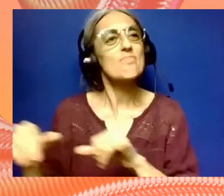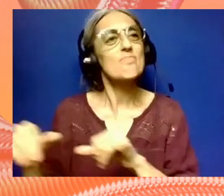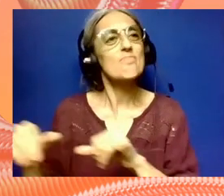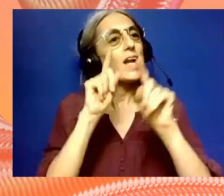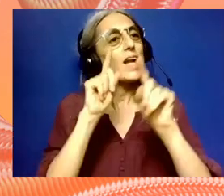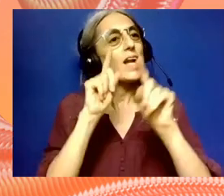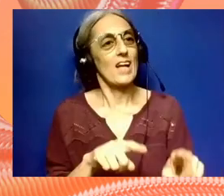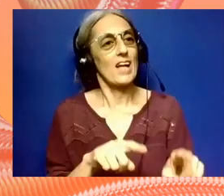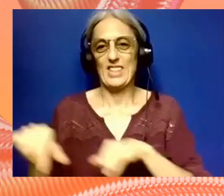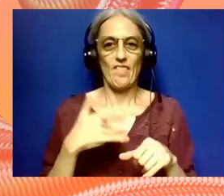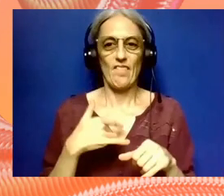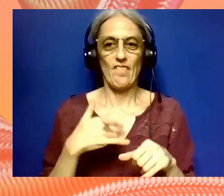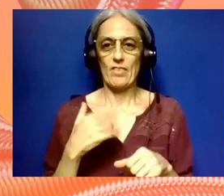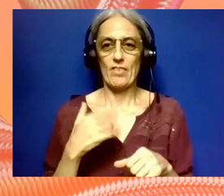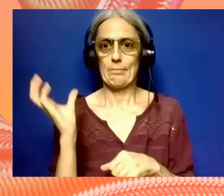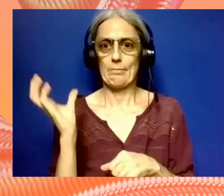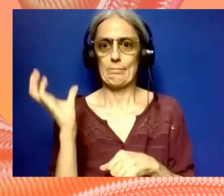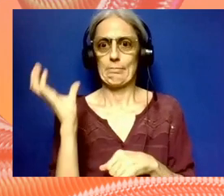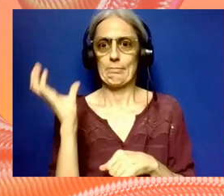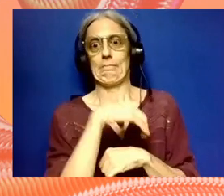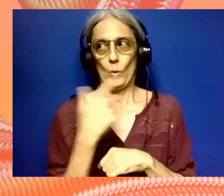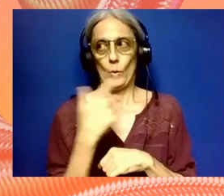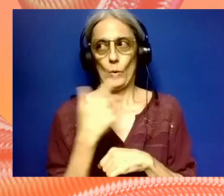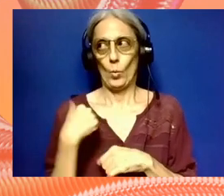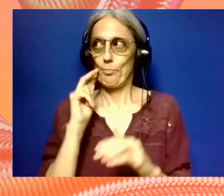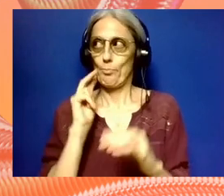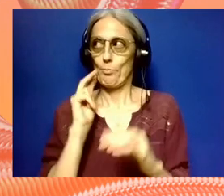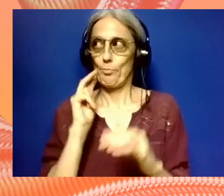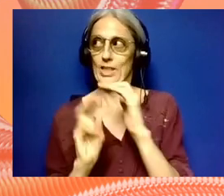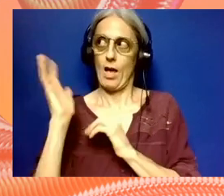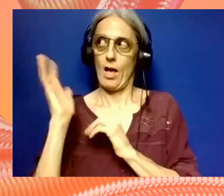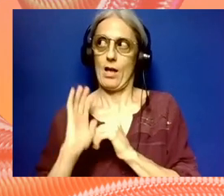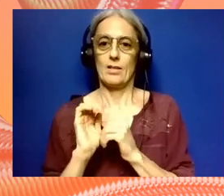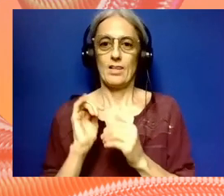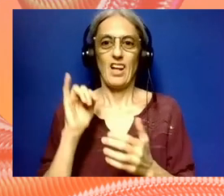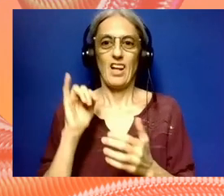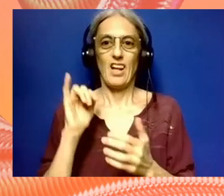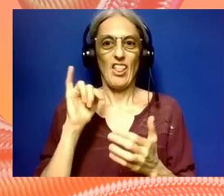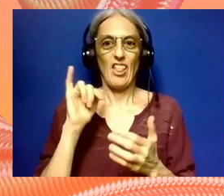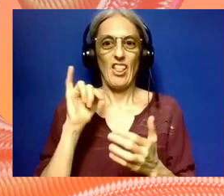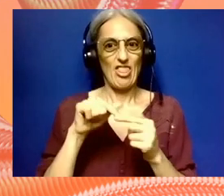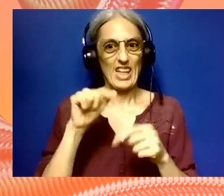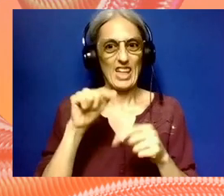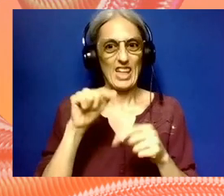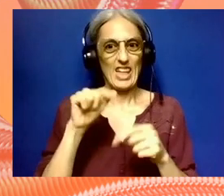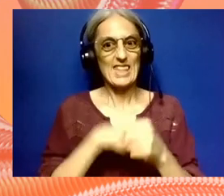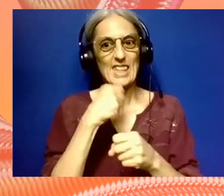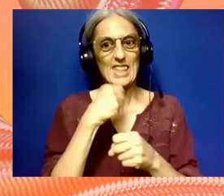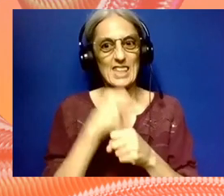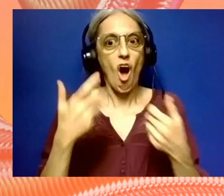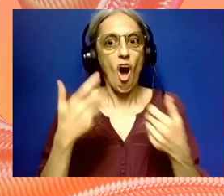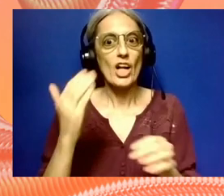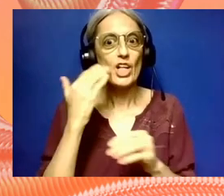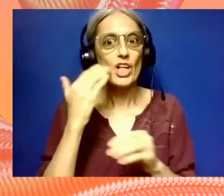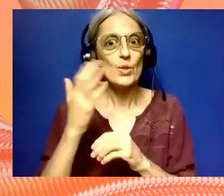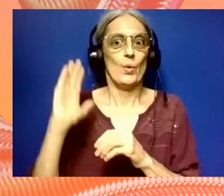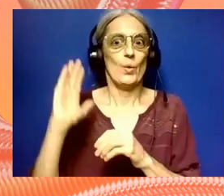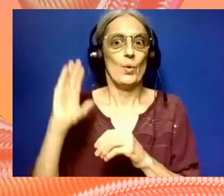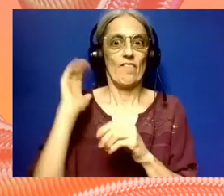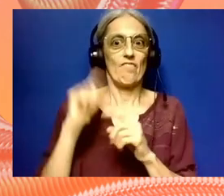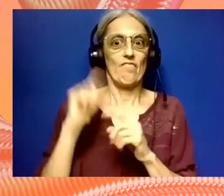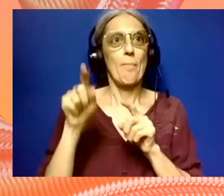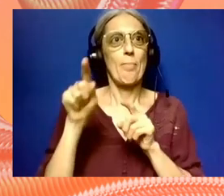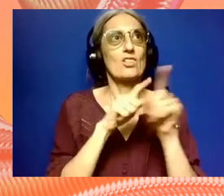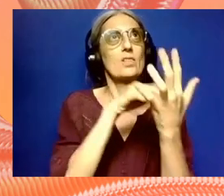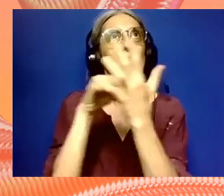It's a lot to see a year like this astrologically mapped out, and to have to think of how to break the news